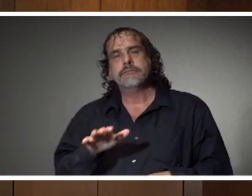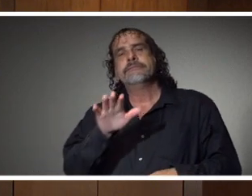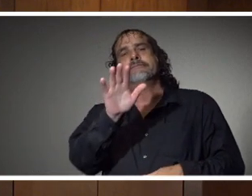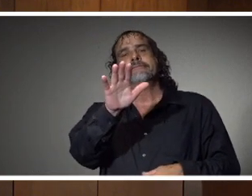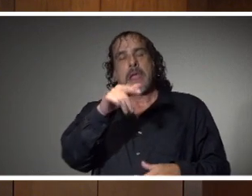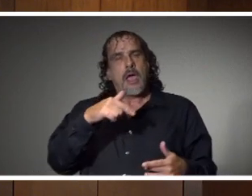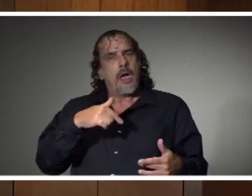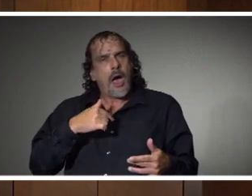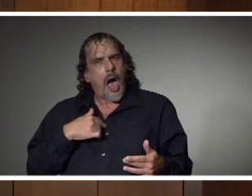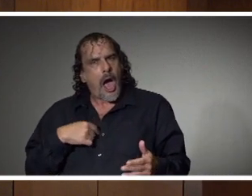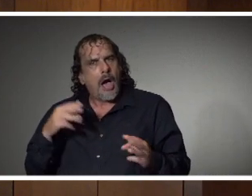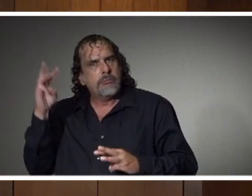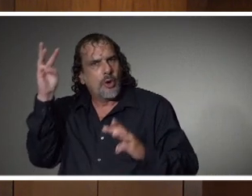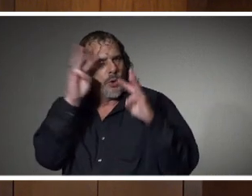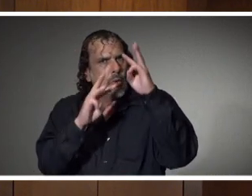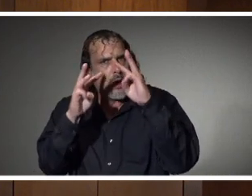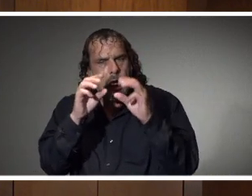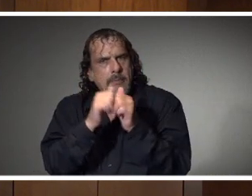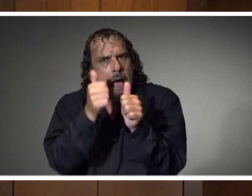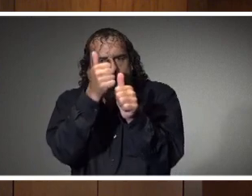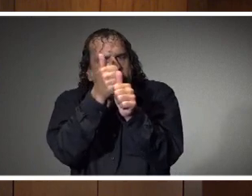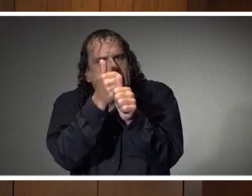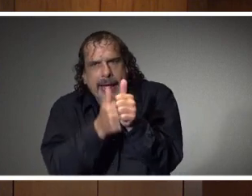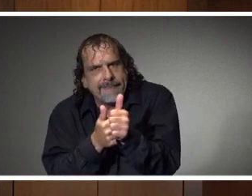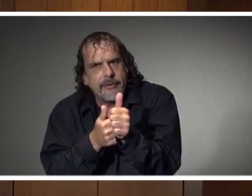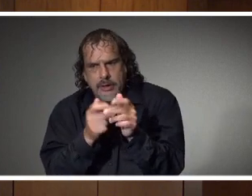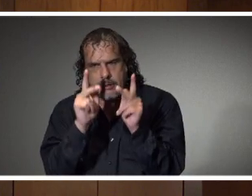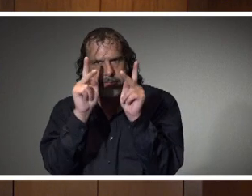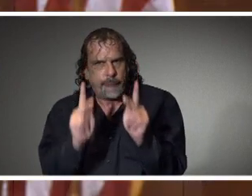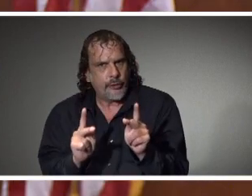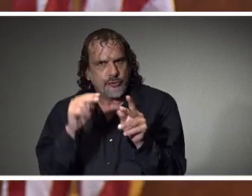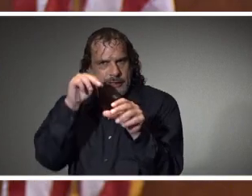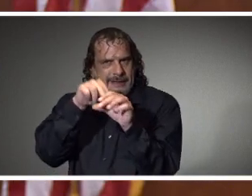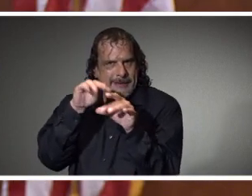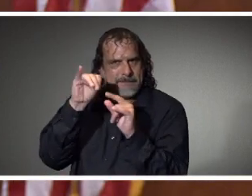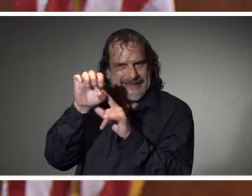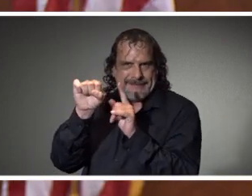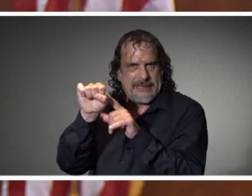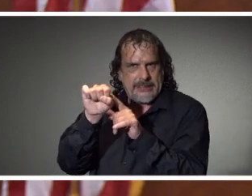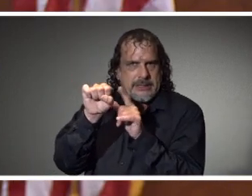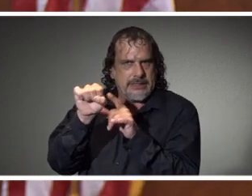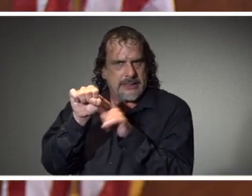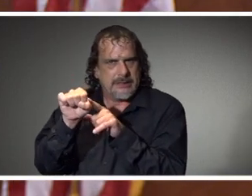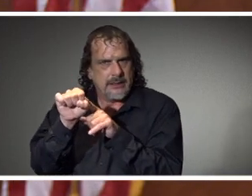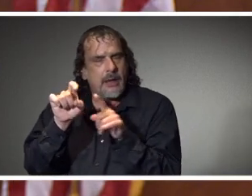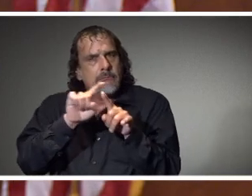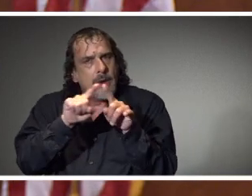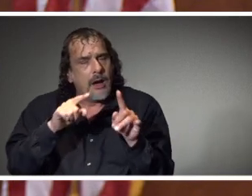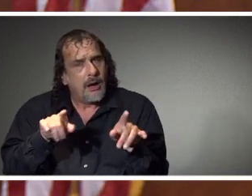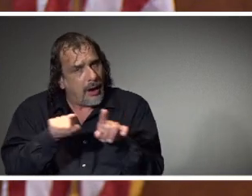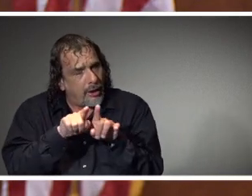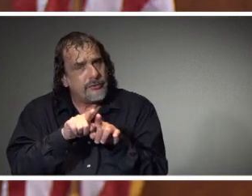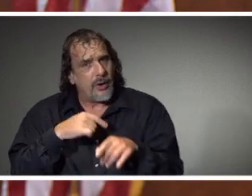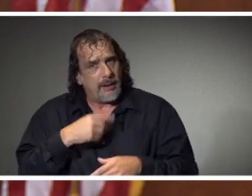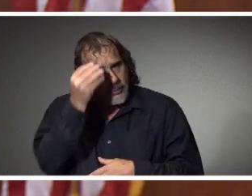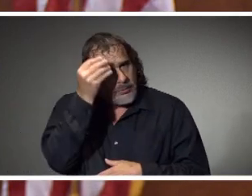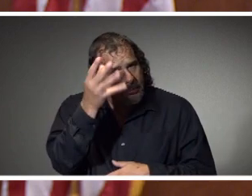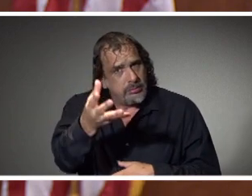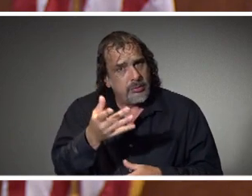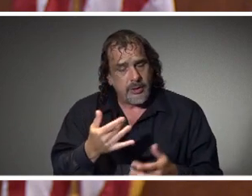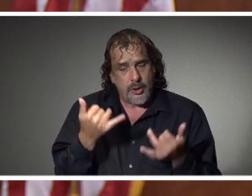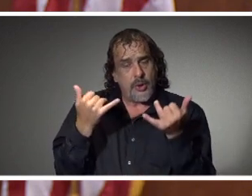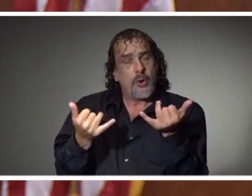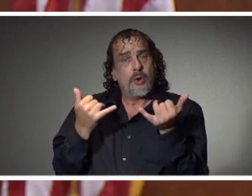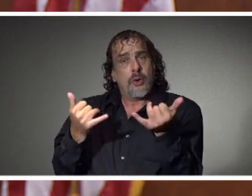am concerned about every single Mississippian. But I will also tell you that right now we